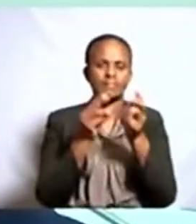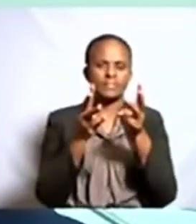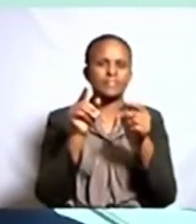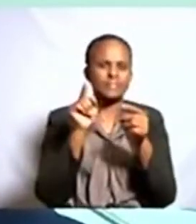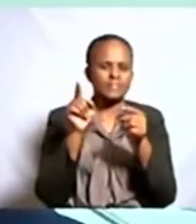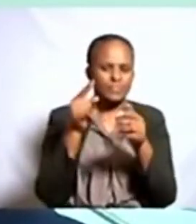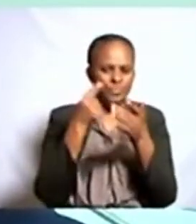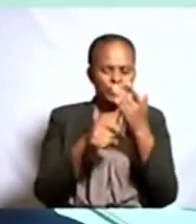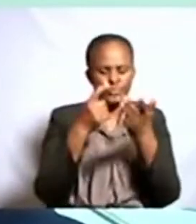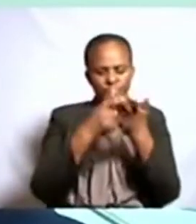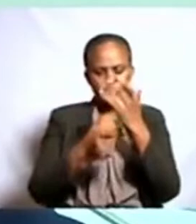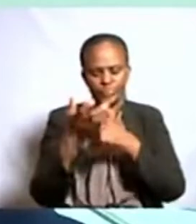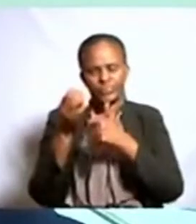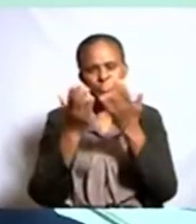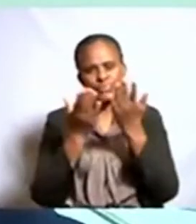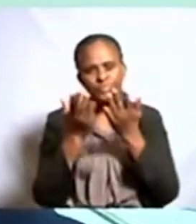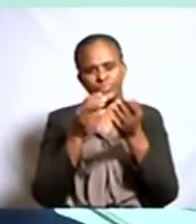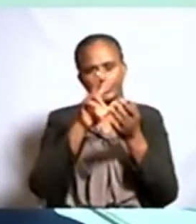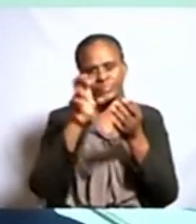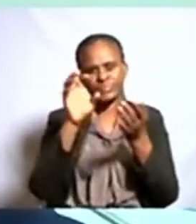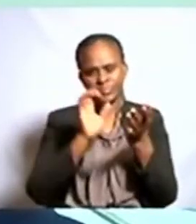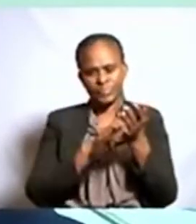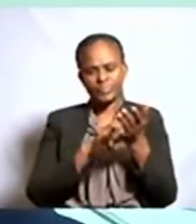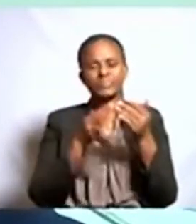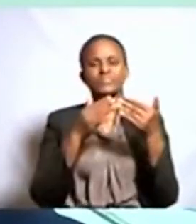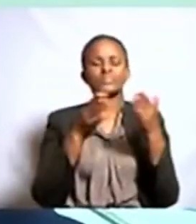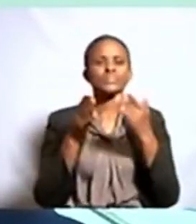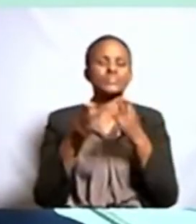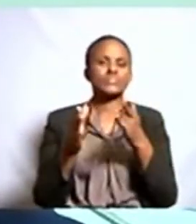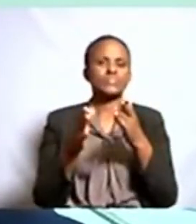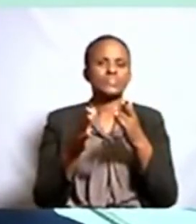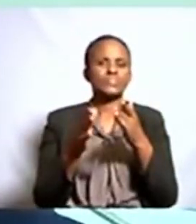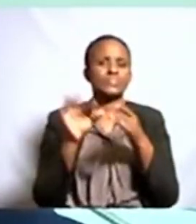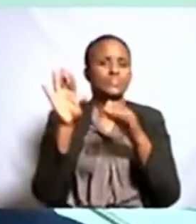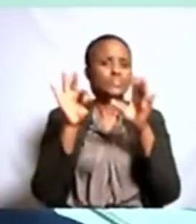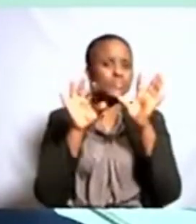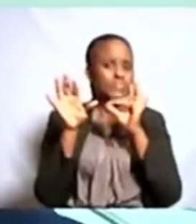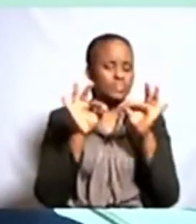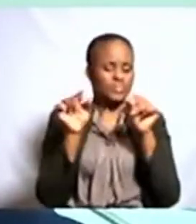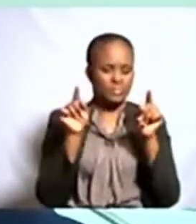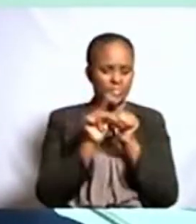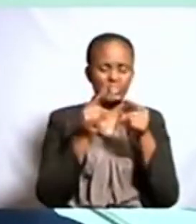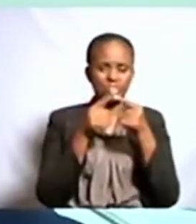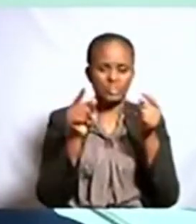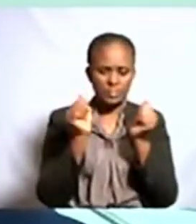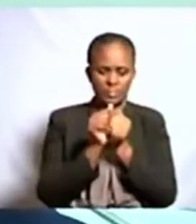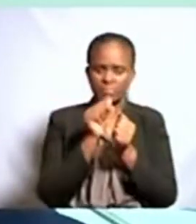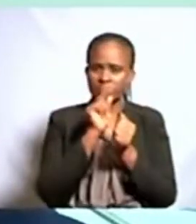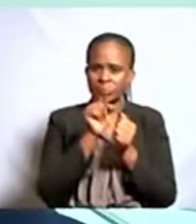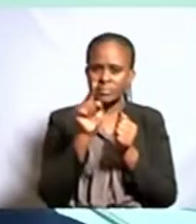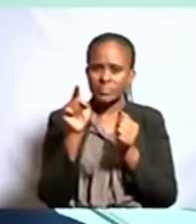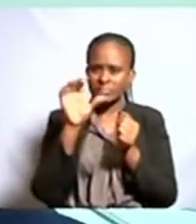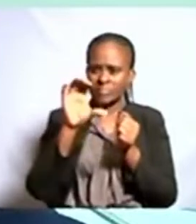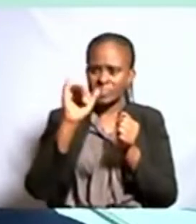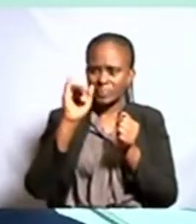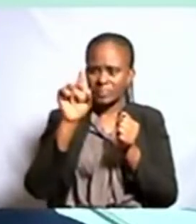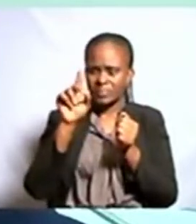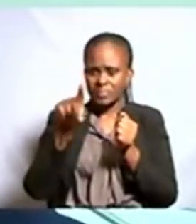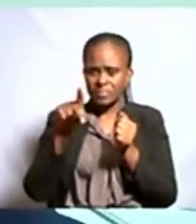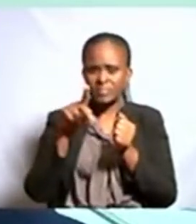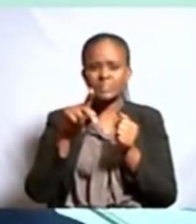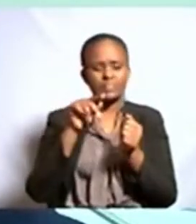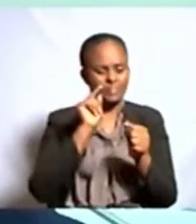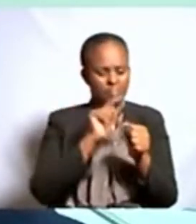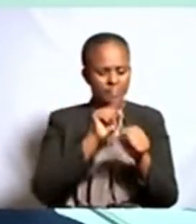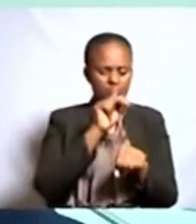that of consulting services above 300,000 must be open selection. Contrary to the circular, CIDP awarded a contract